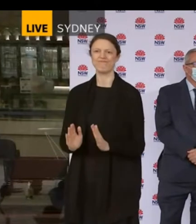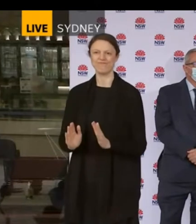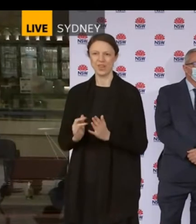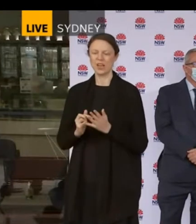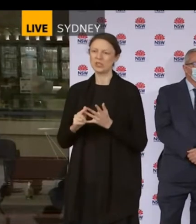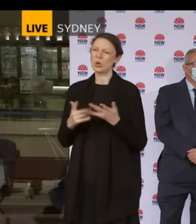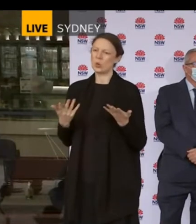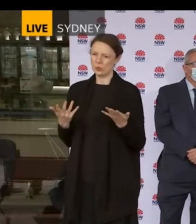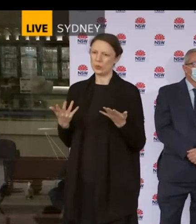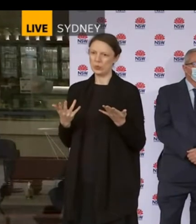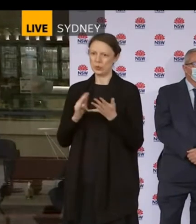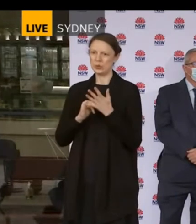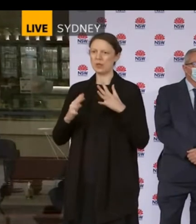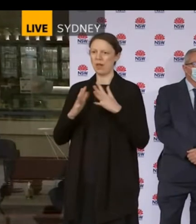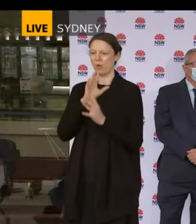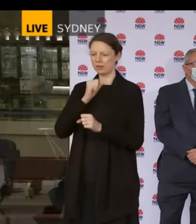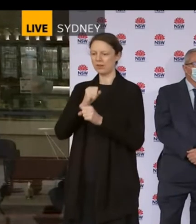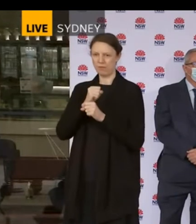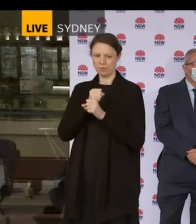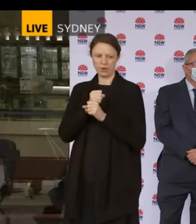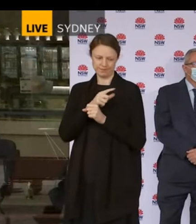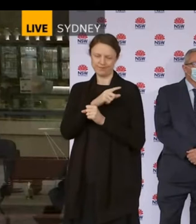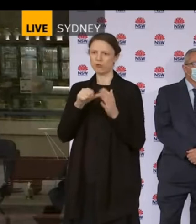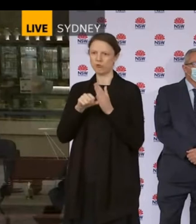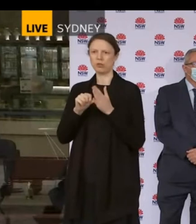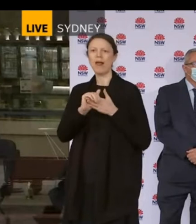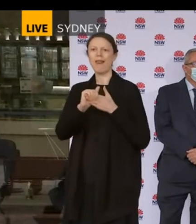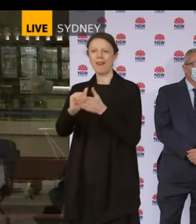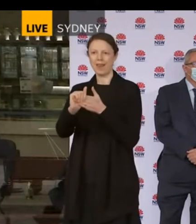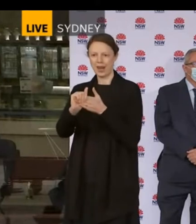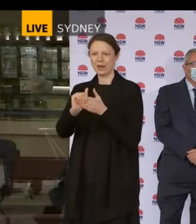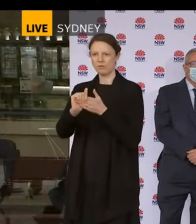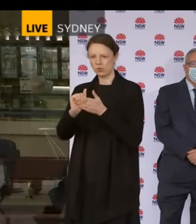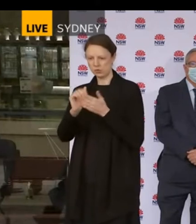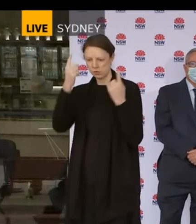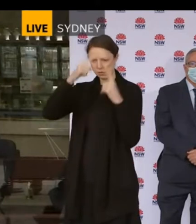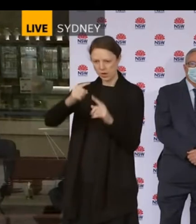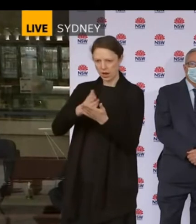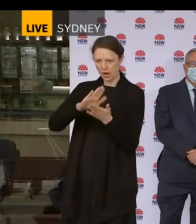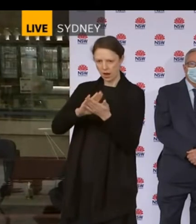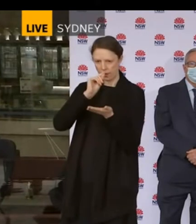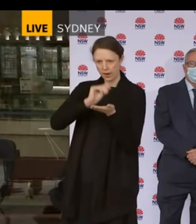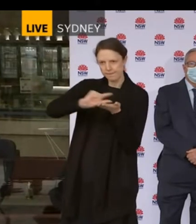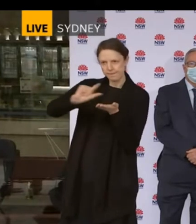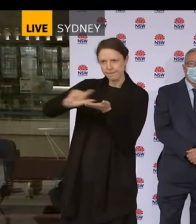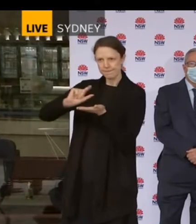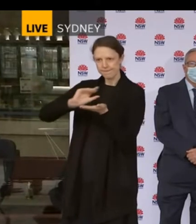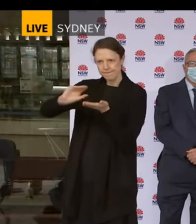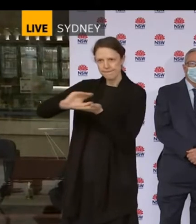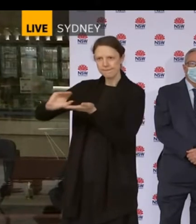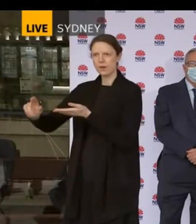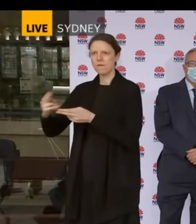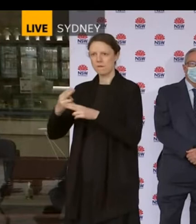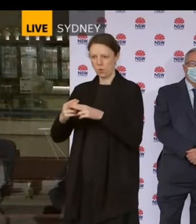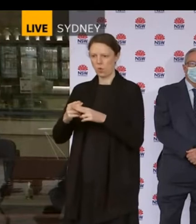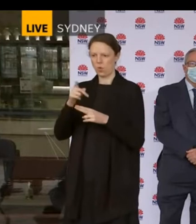government, through the leadership of the Treasurer, has put together a package of grants for our small businesses, as well as an extension of our Dine and